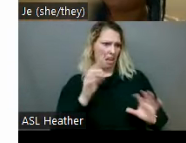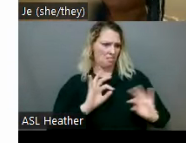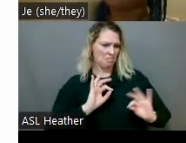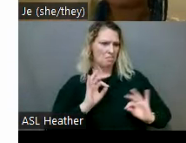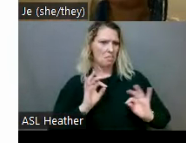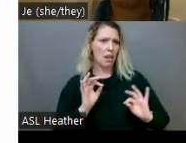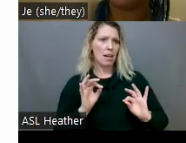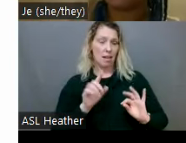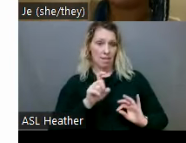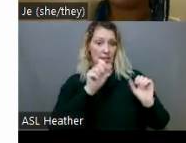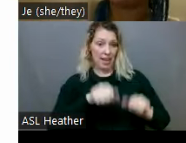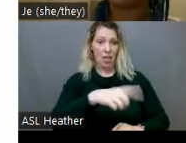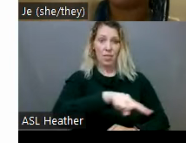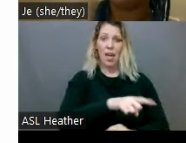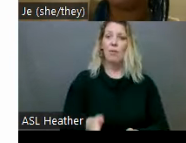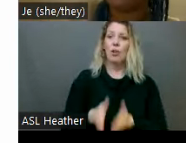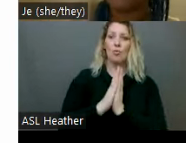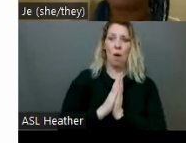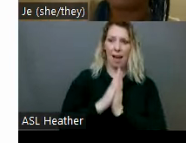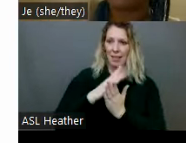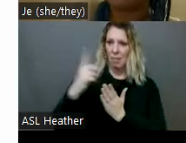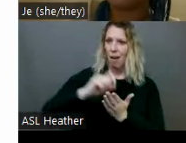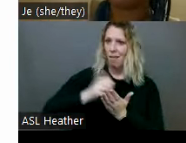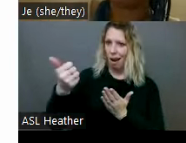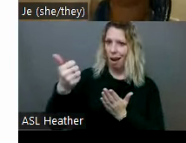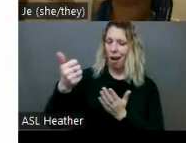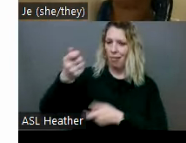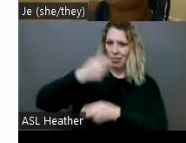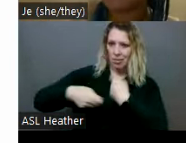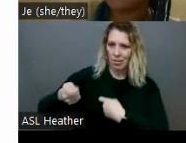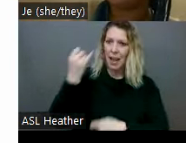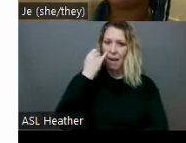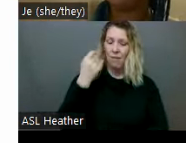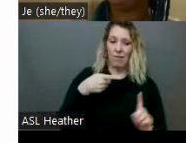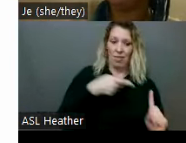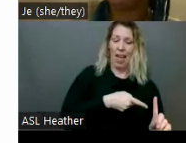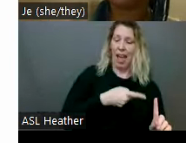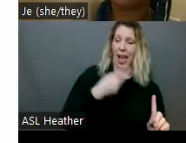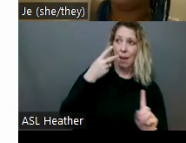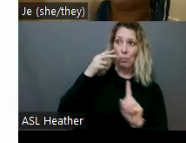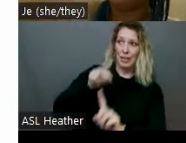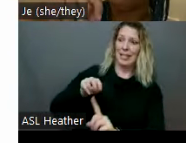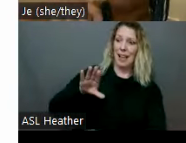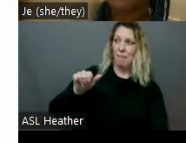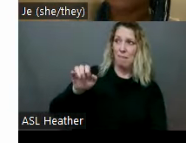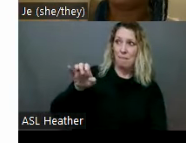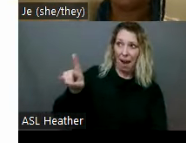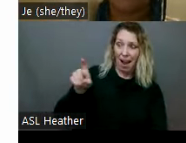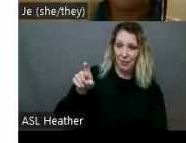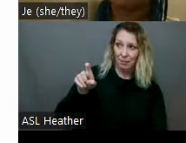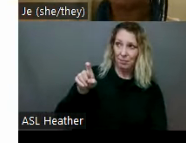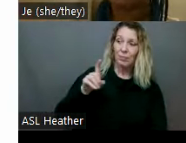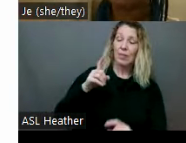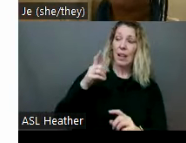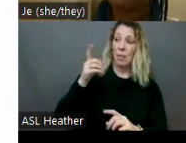like, can they request that someone else fill out their intake if they perceive bias, but the person who's filling it out does